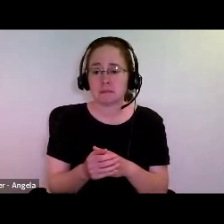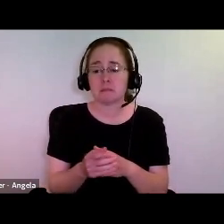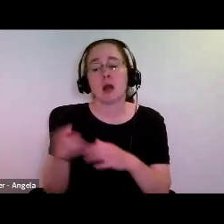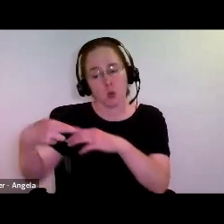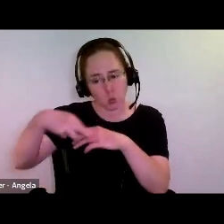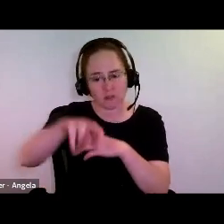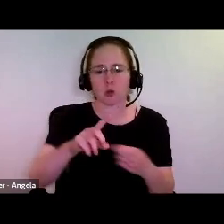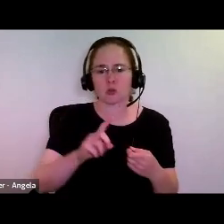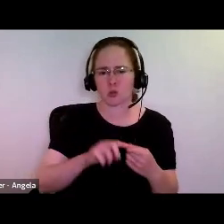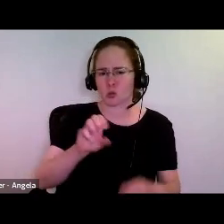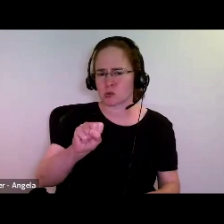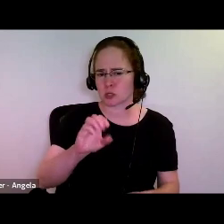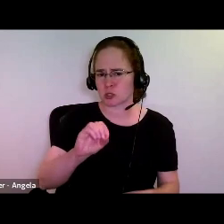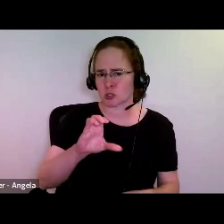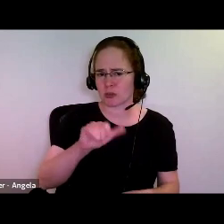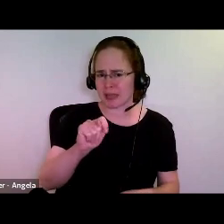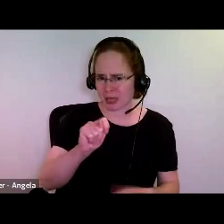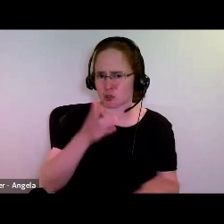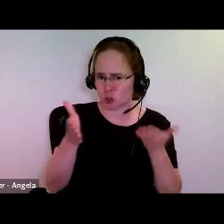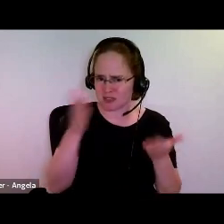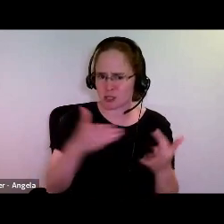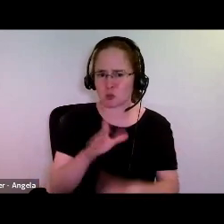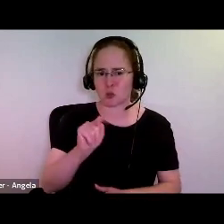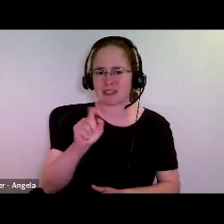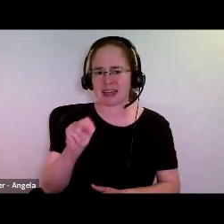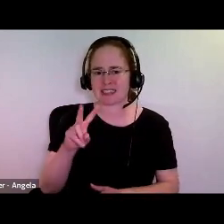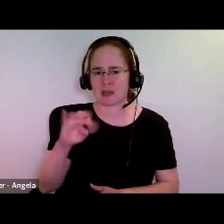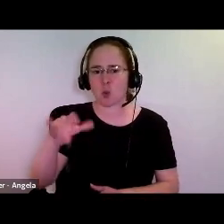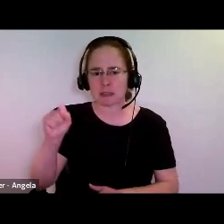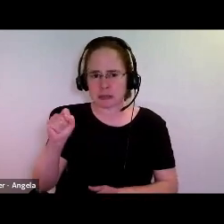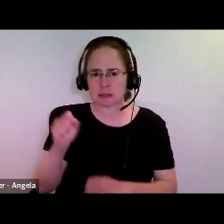referred to SOCAT services through Tennessee Voices.